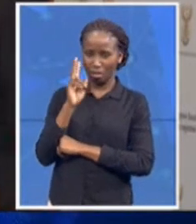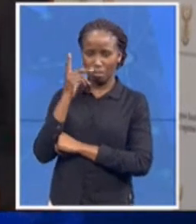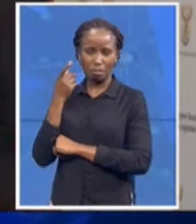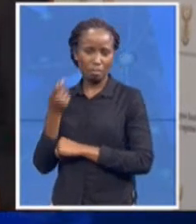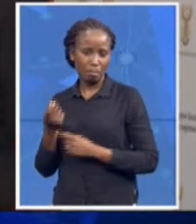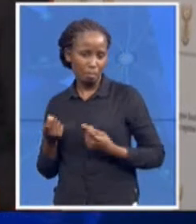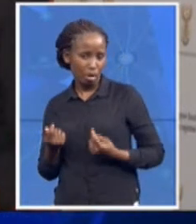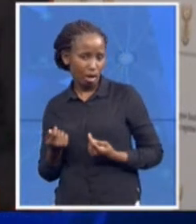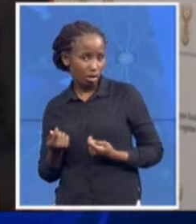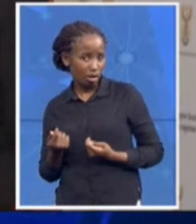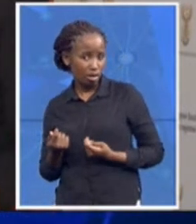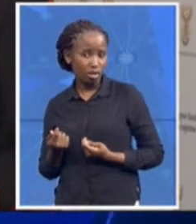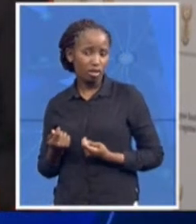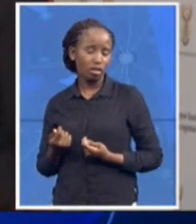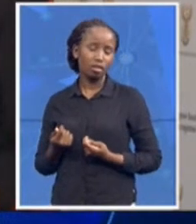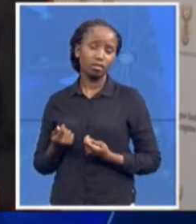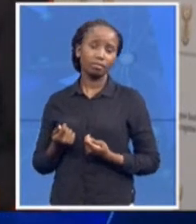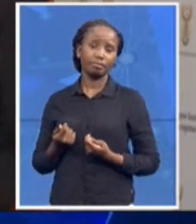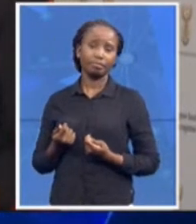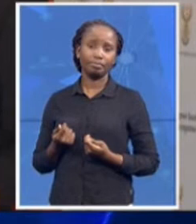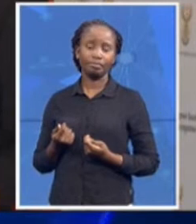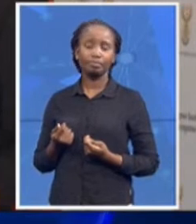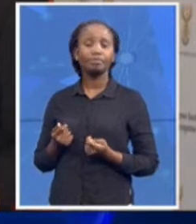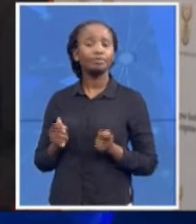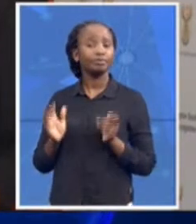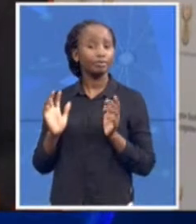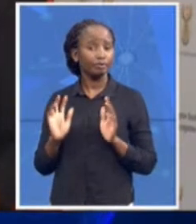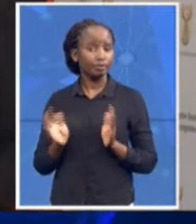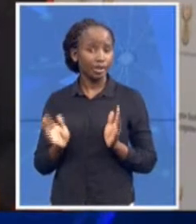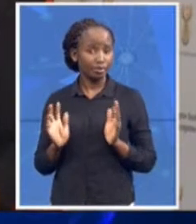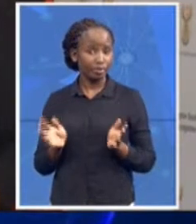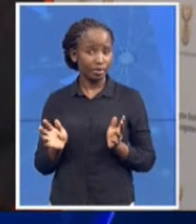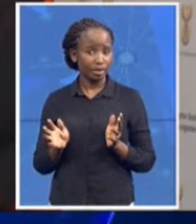given to legitimate applicants being recoverable?